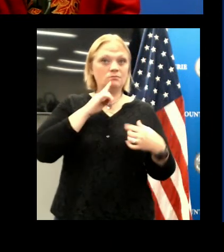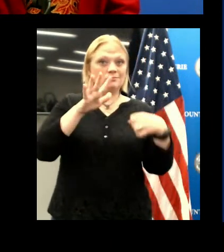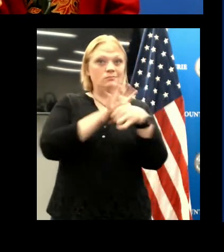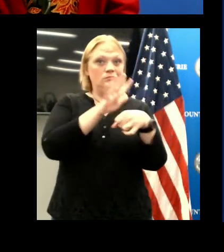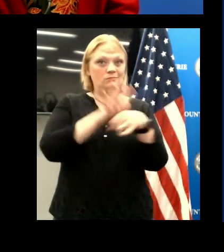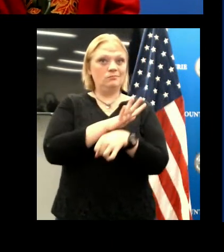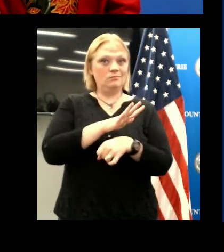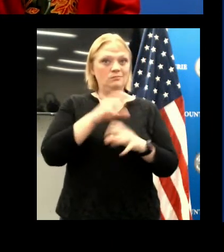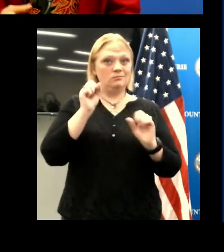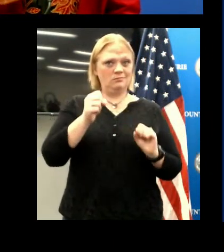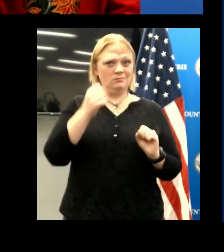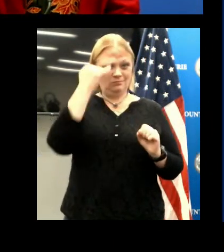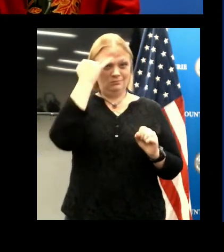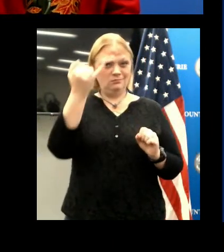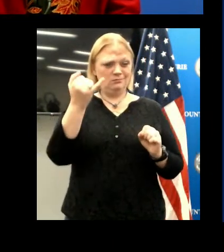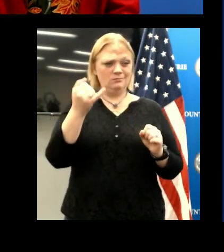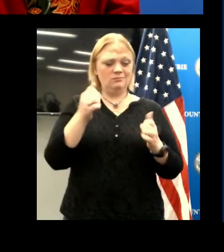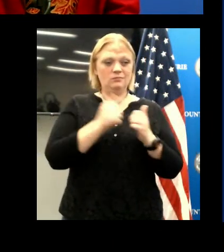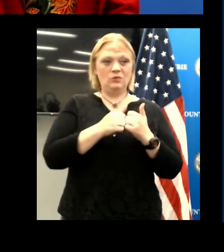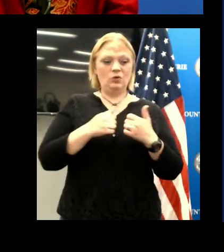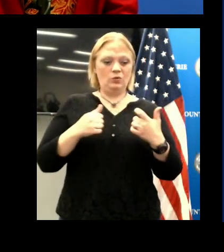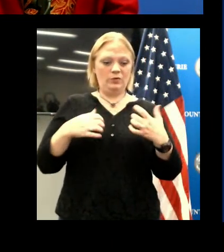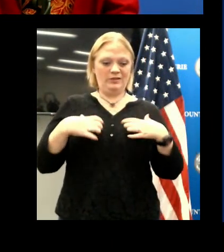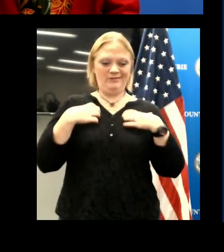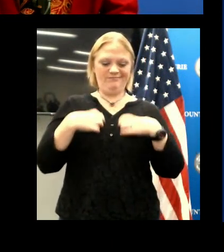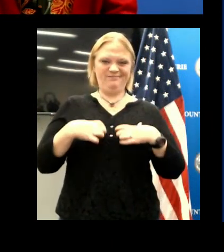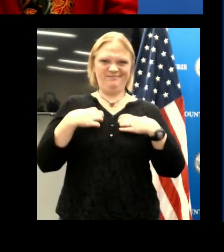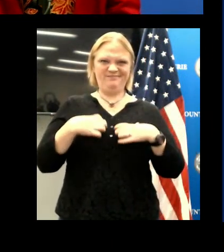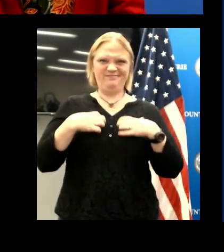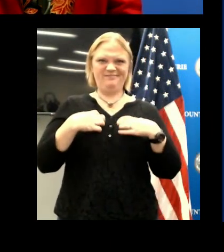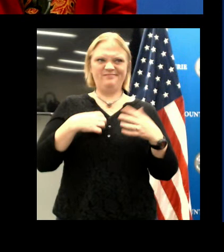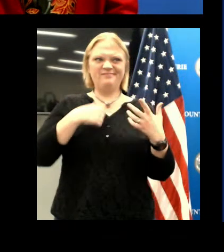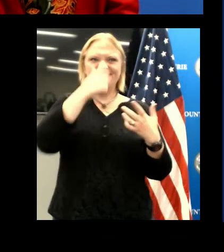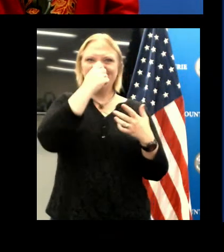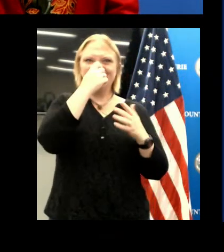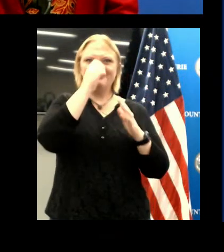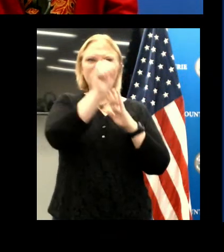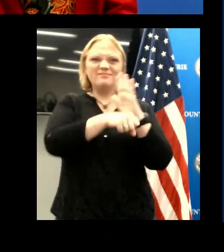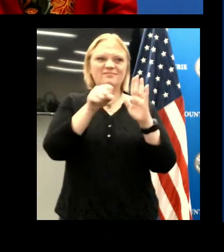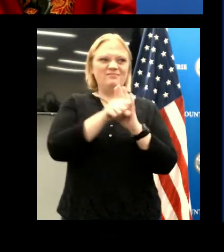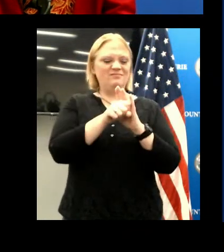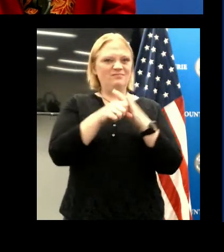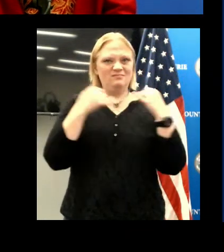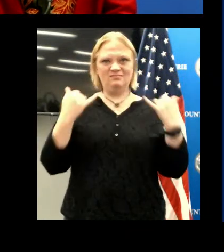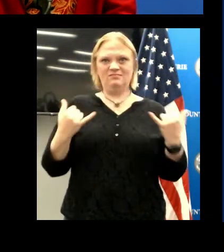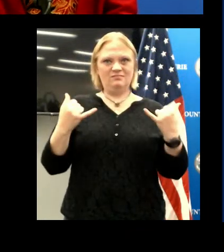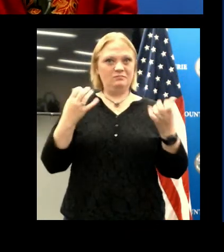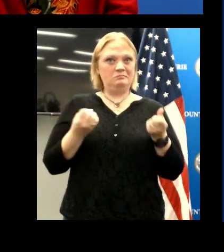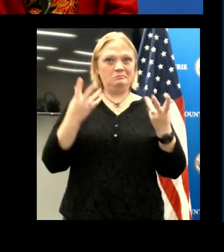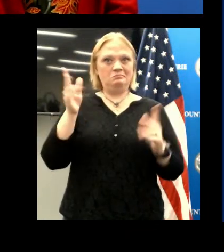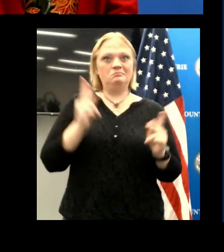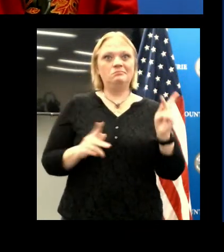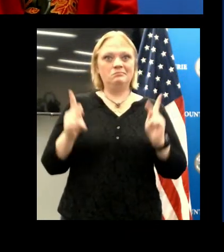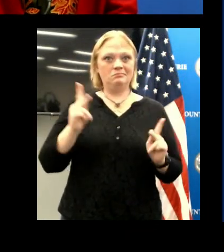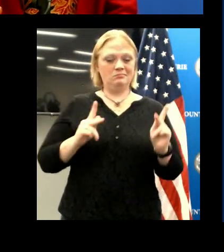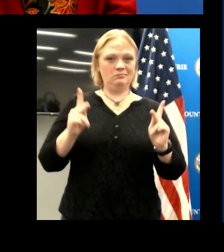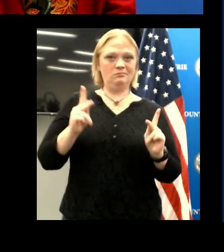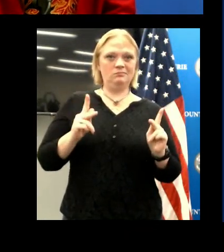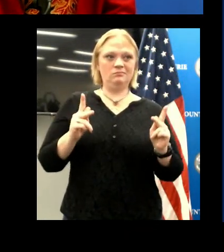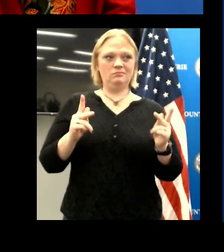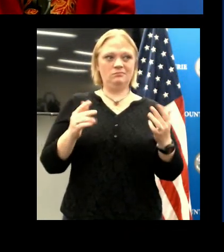are you can imagine with respiratory crud season in full-blown gear. Then there are a lot of people that